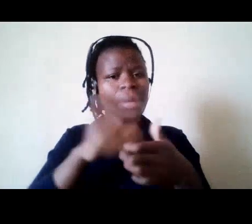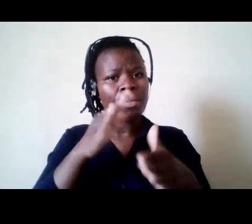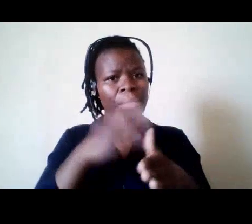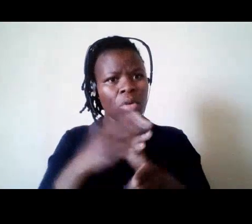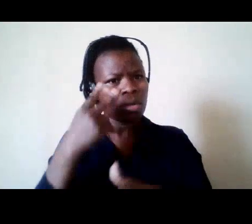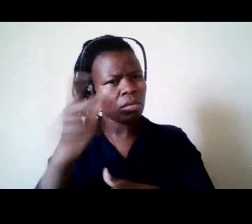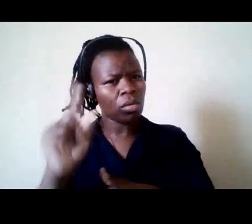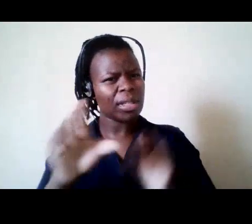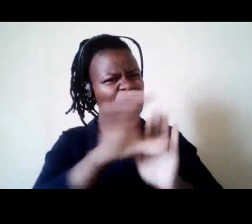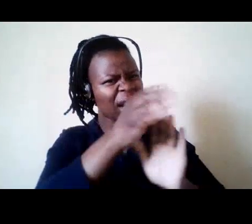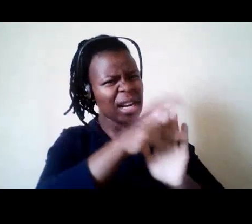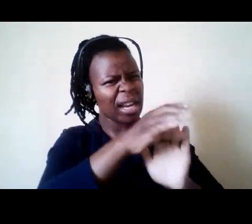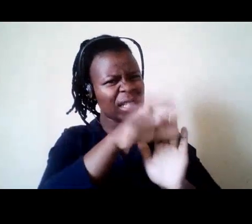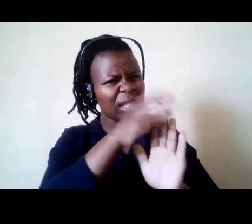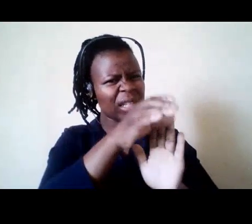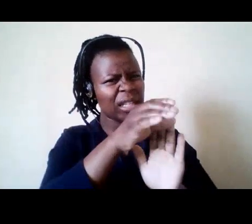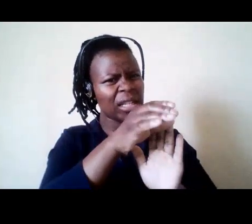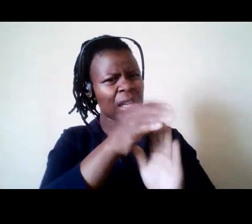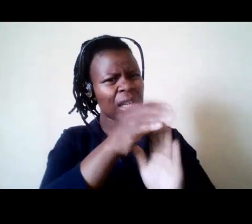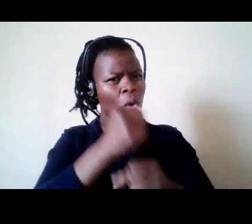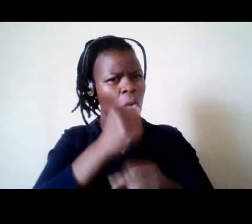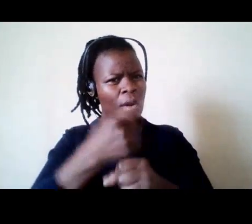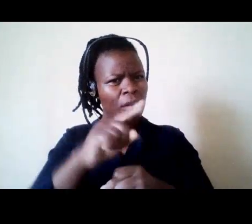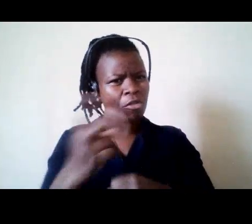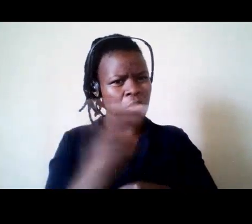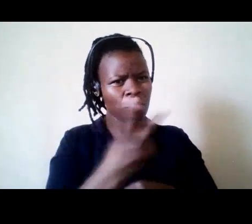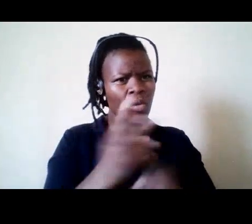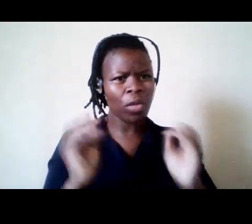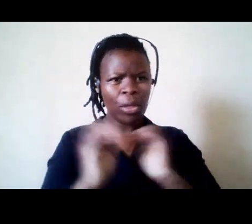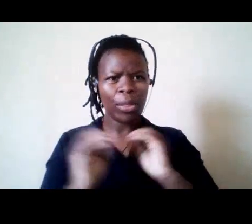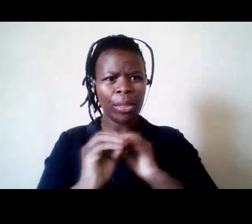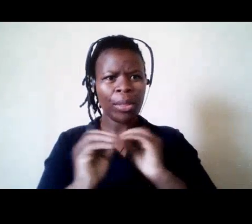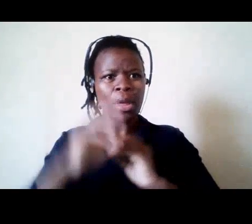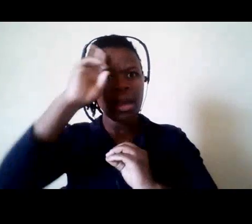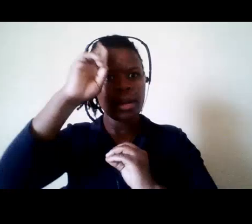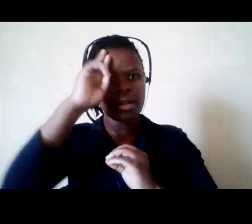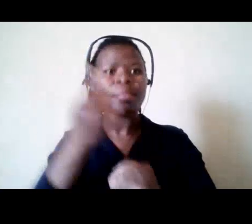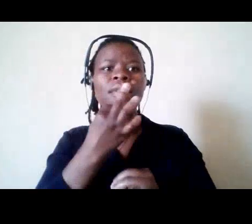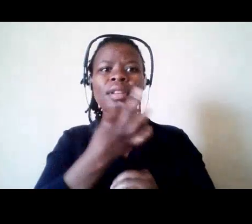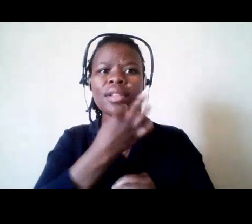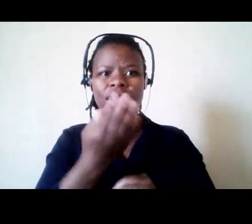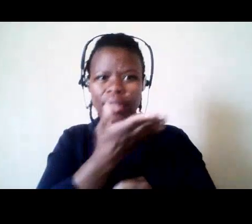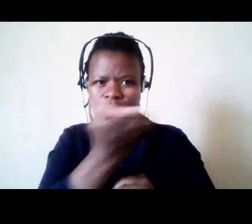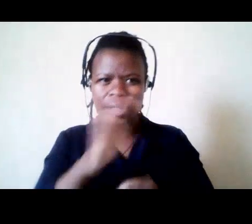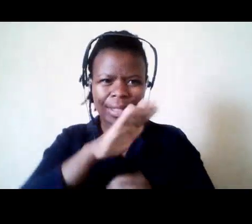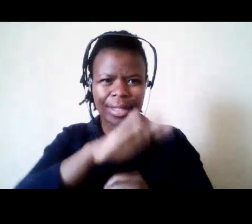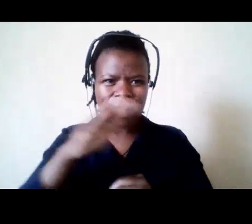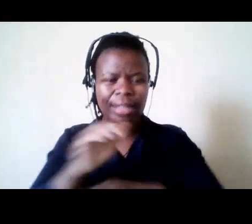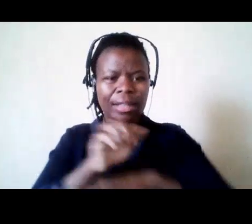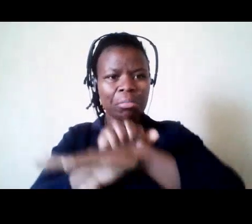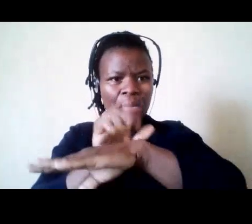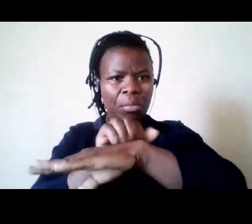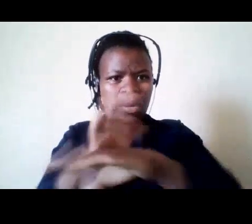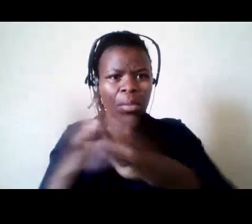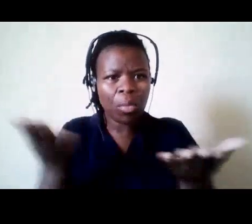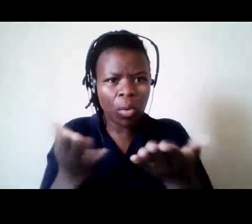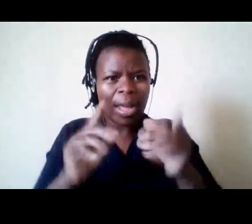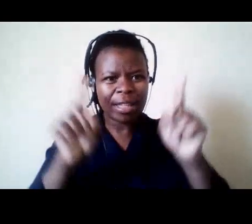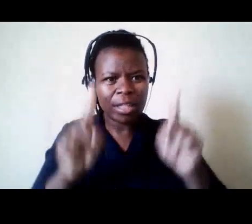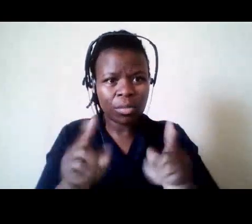not working for both. Remember, I said these are the kids are sent to the special